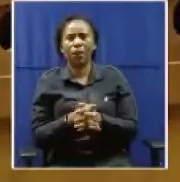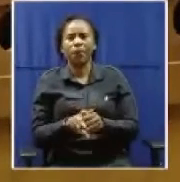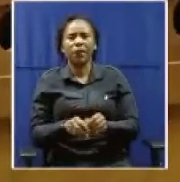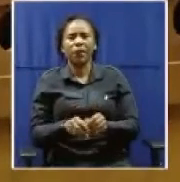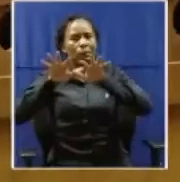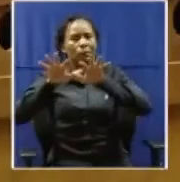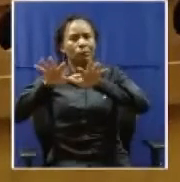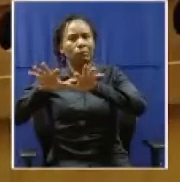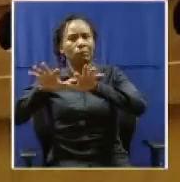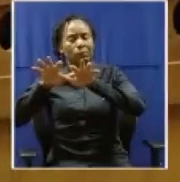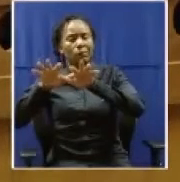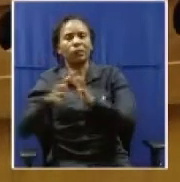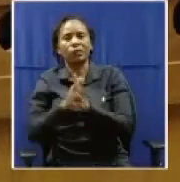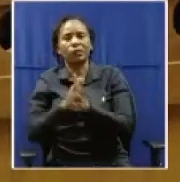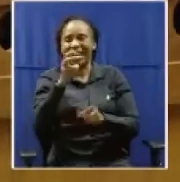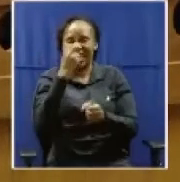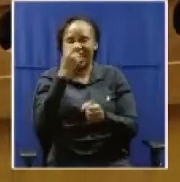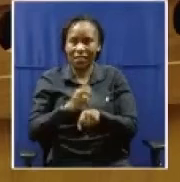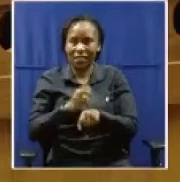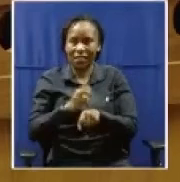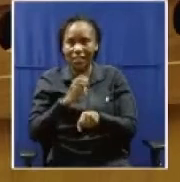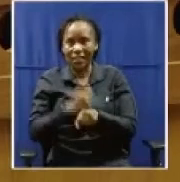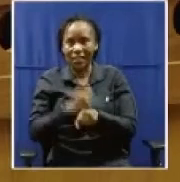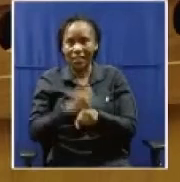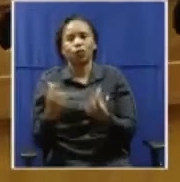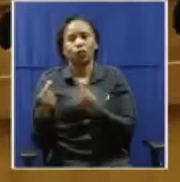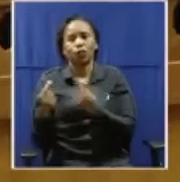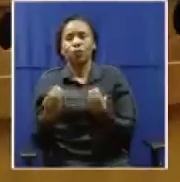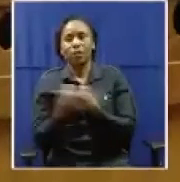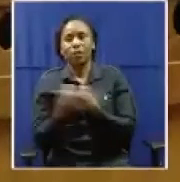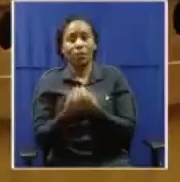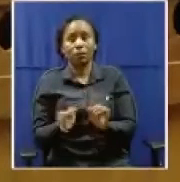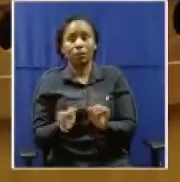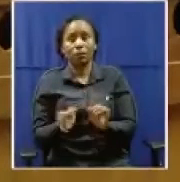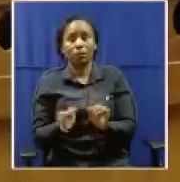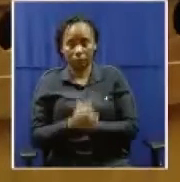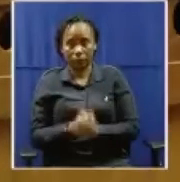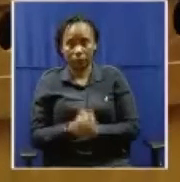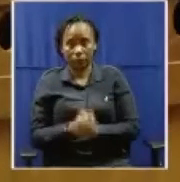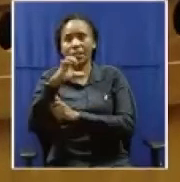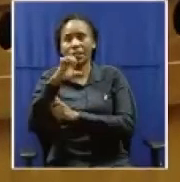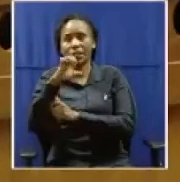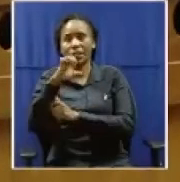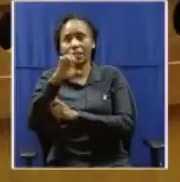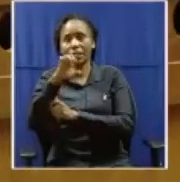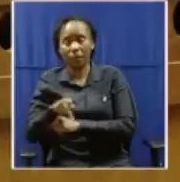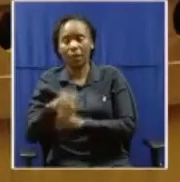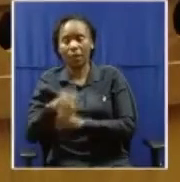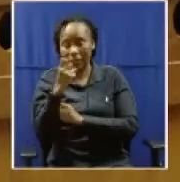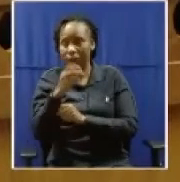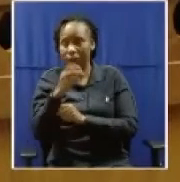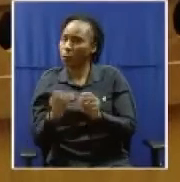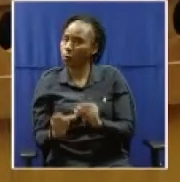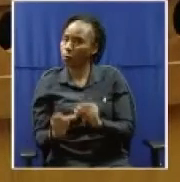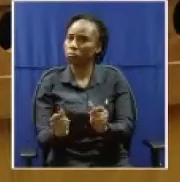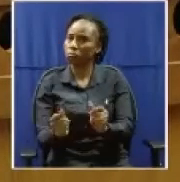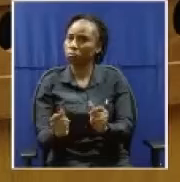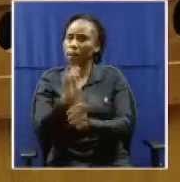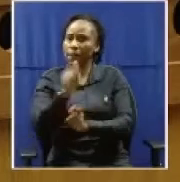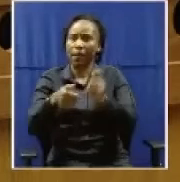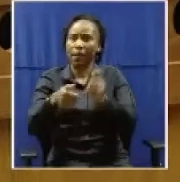has understandably been demanded and must be taken the acdp looks forward to the speedy payment of all